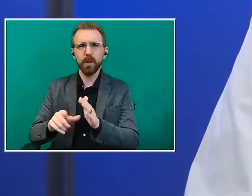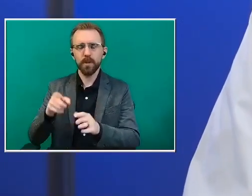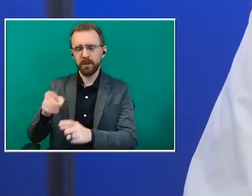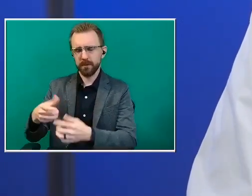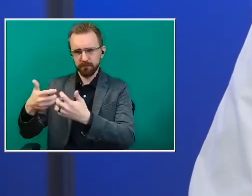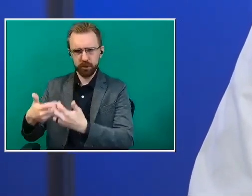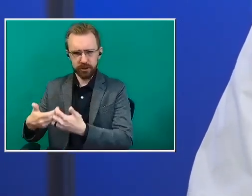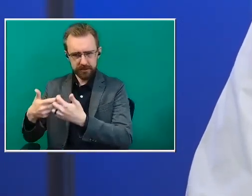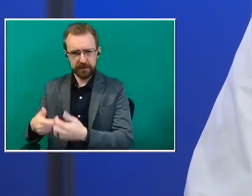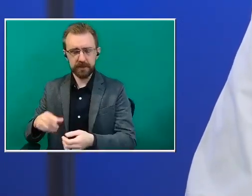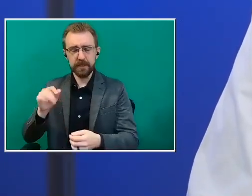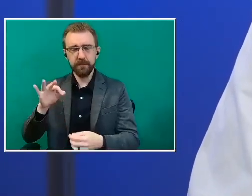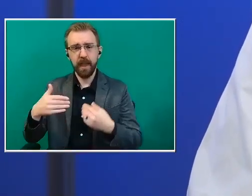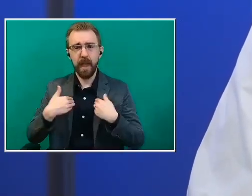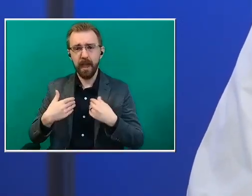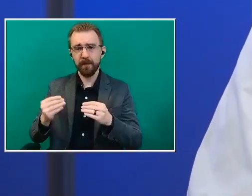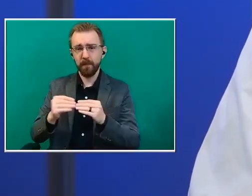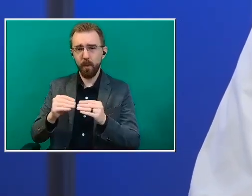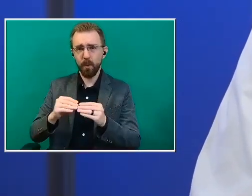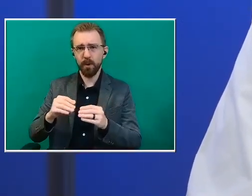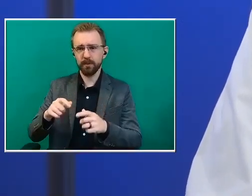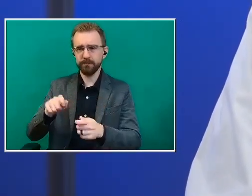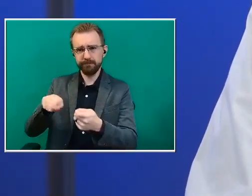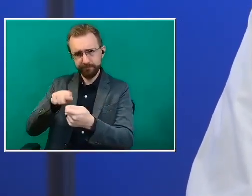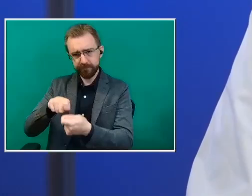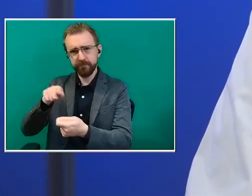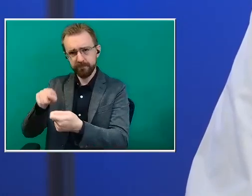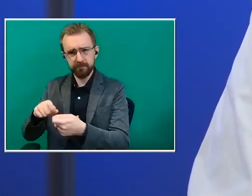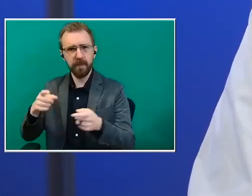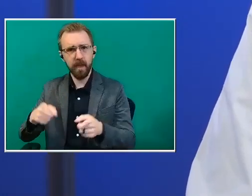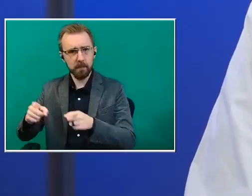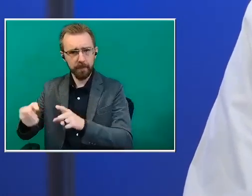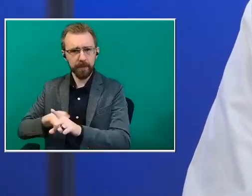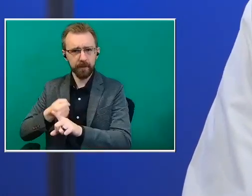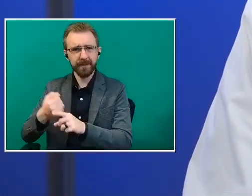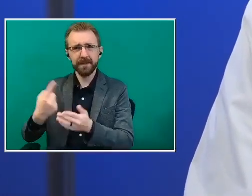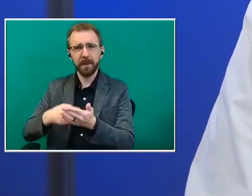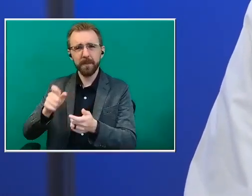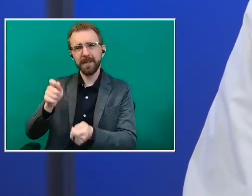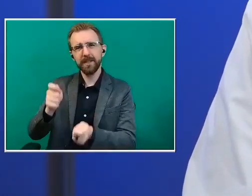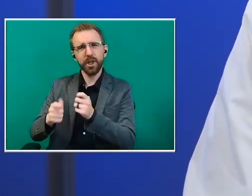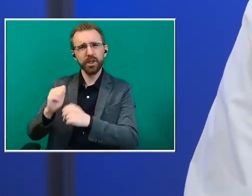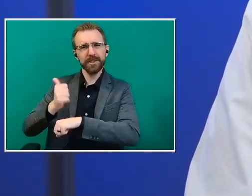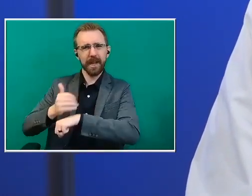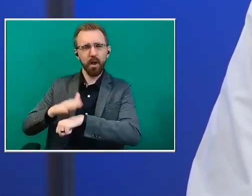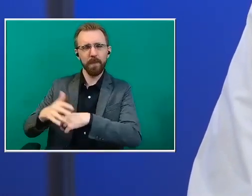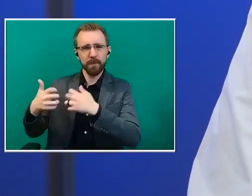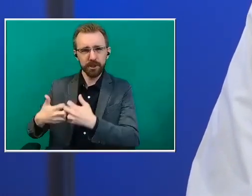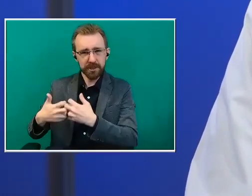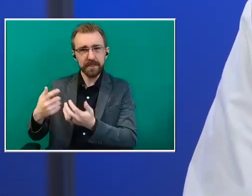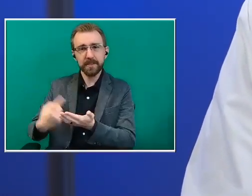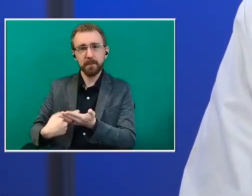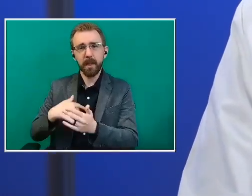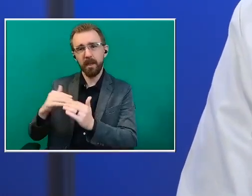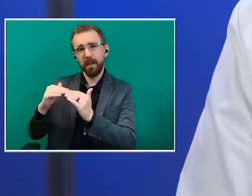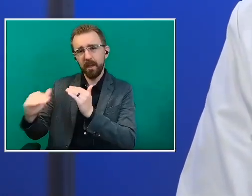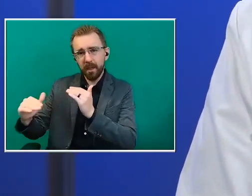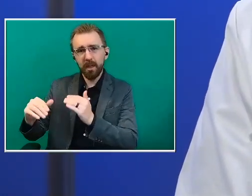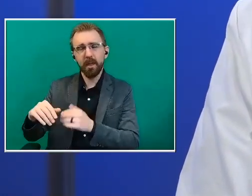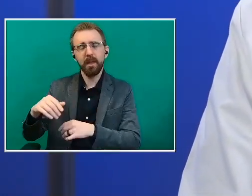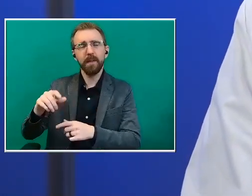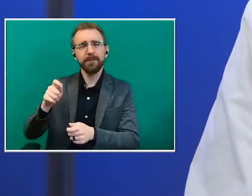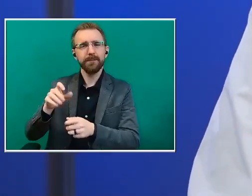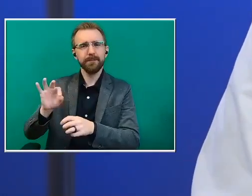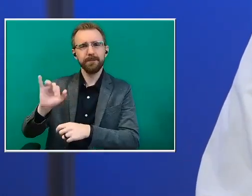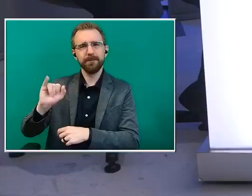more central episodes, then sometimes adjusting the CPAP setting, sometimes I put them on a fixed pressure instead of an auto machine, can eliminate some of